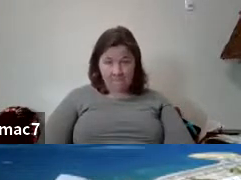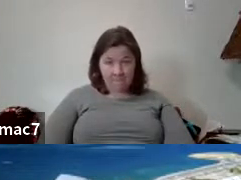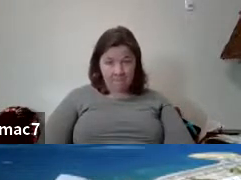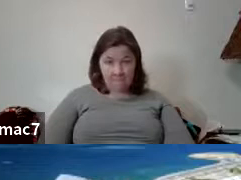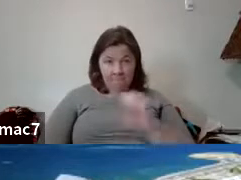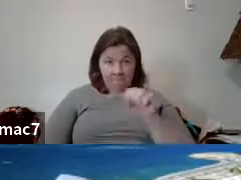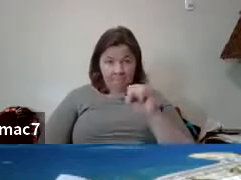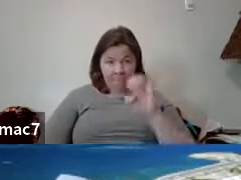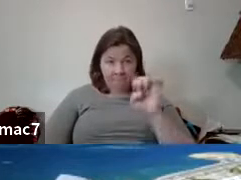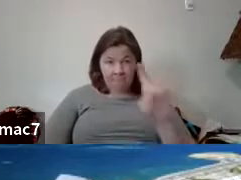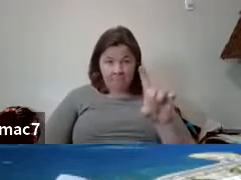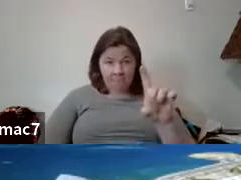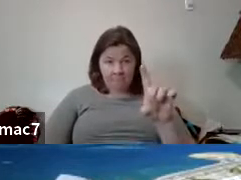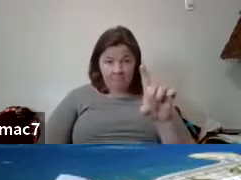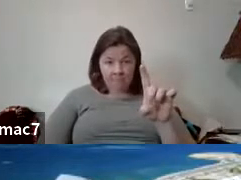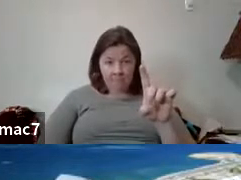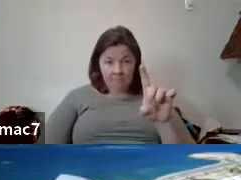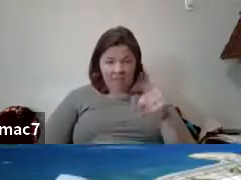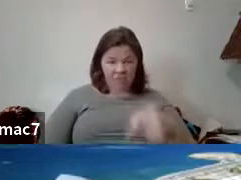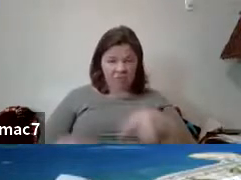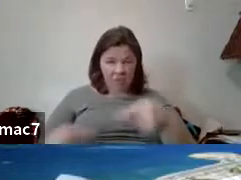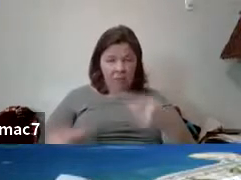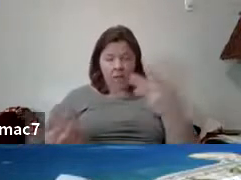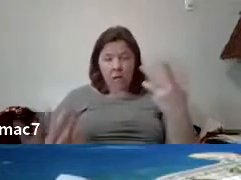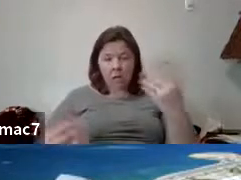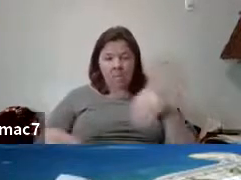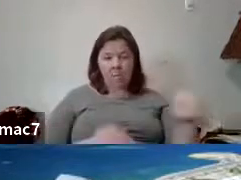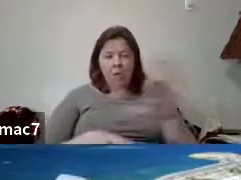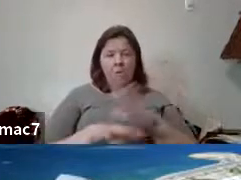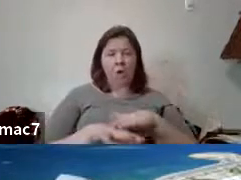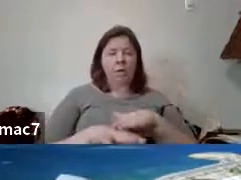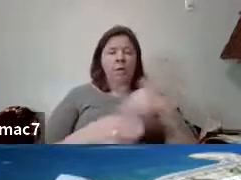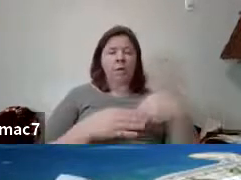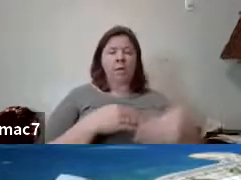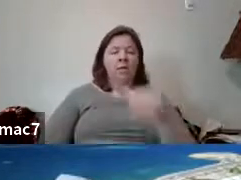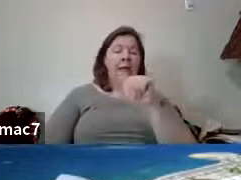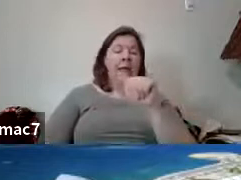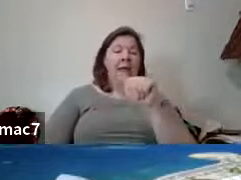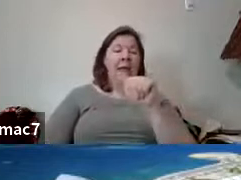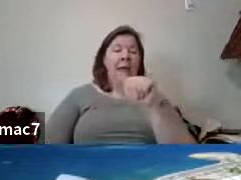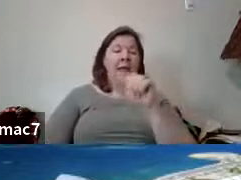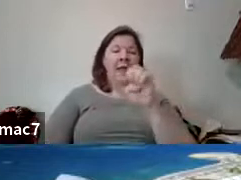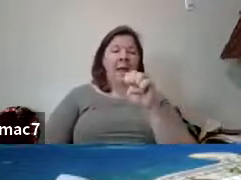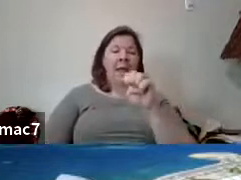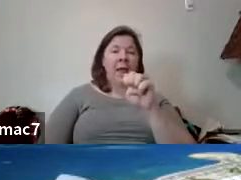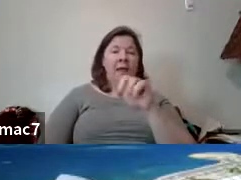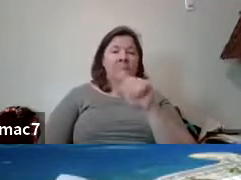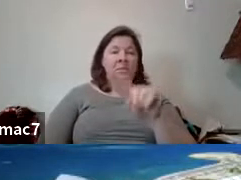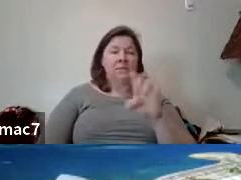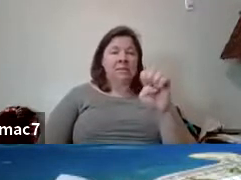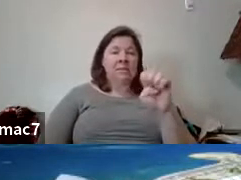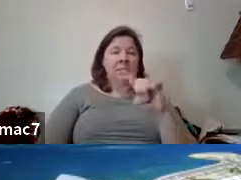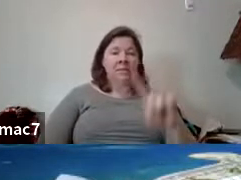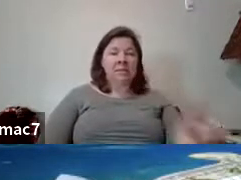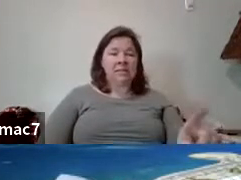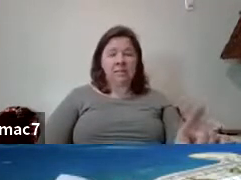Syed is gone, unless he's struggling. But okay, we'll move on to the next. Aziz, can you please unmute yourself and ask your question,